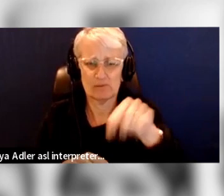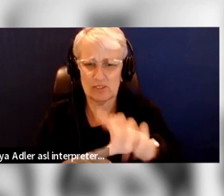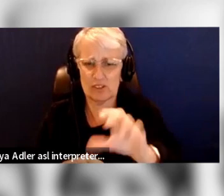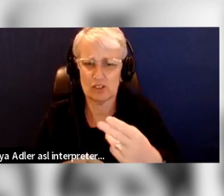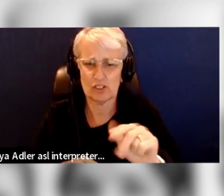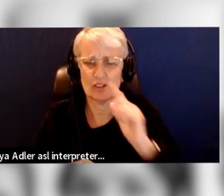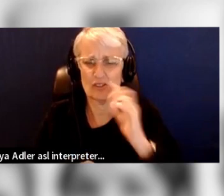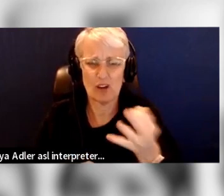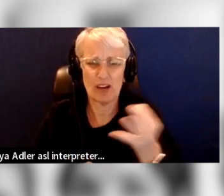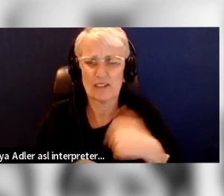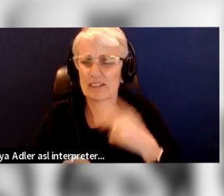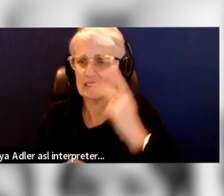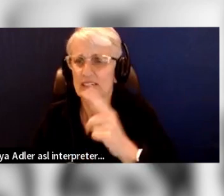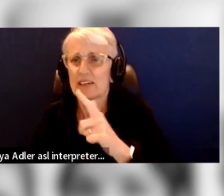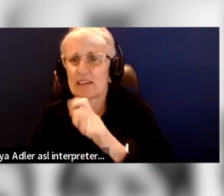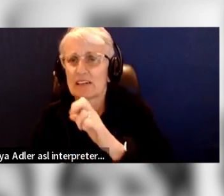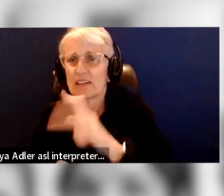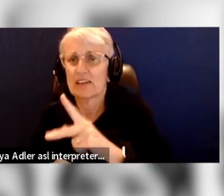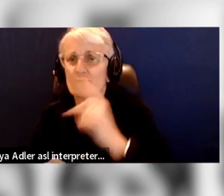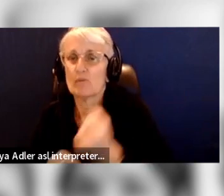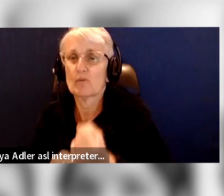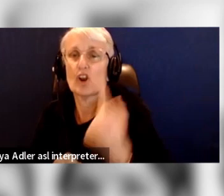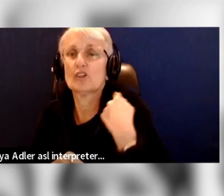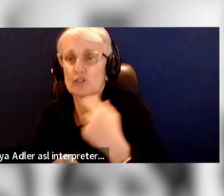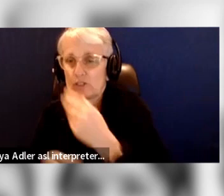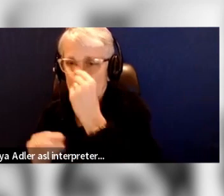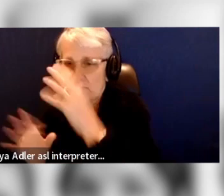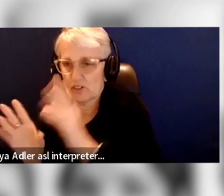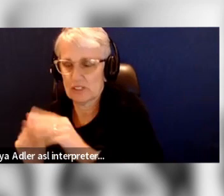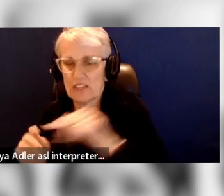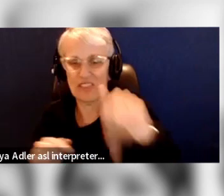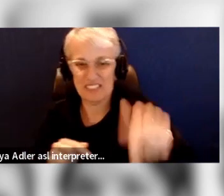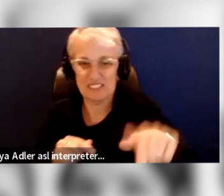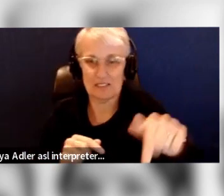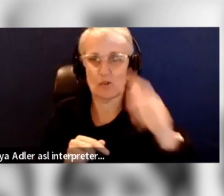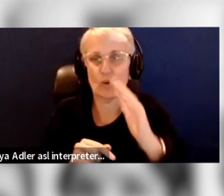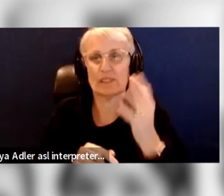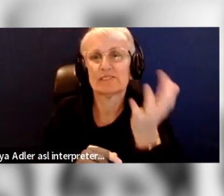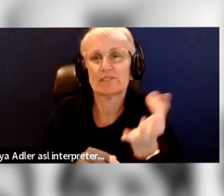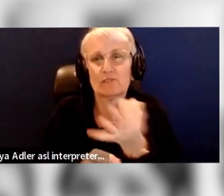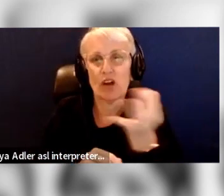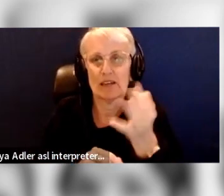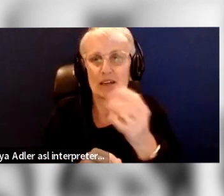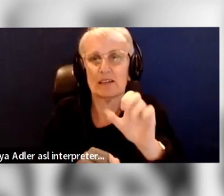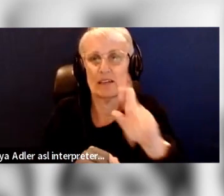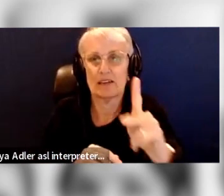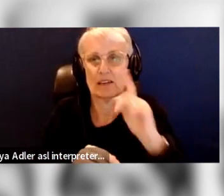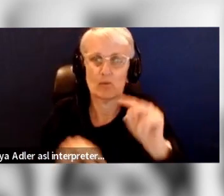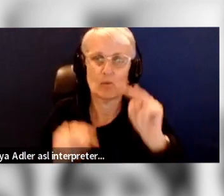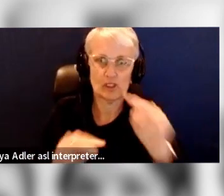see right now there's a link to our last year's info session. This info session will be posted by this Friday,